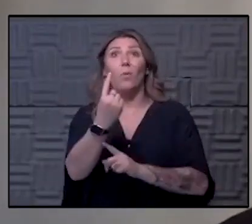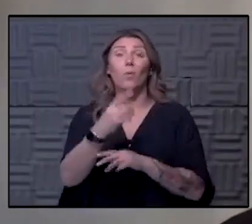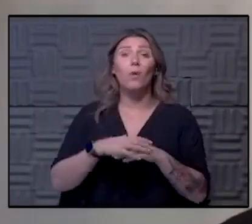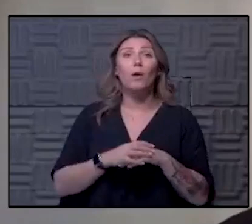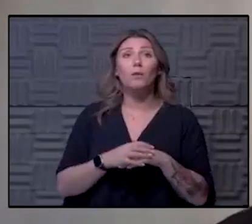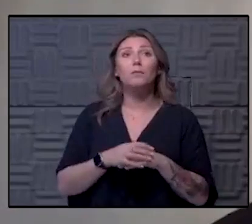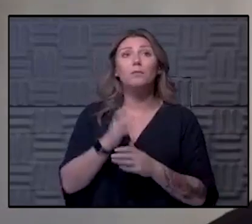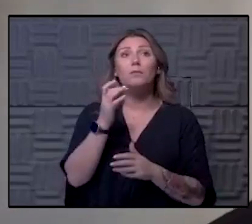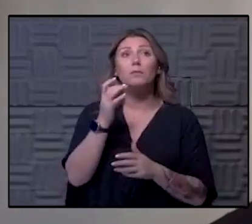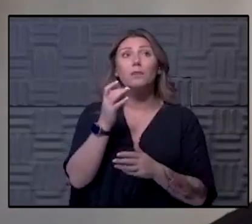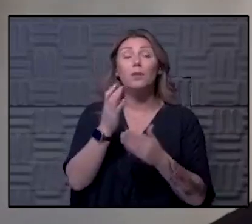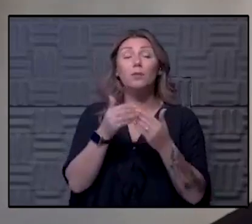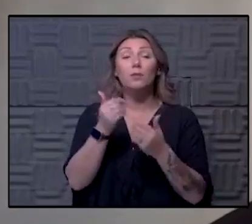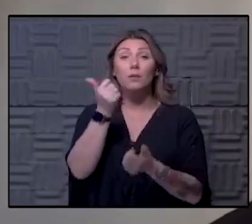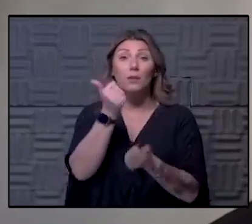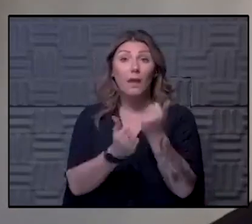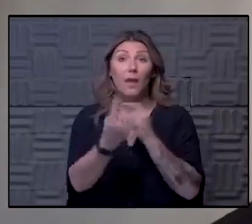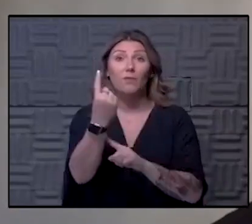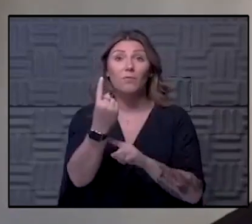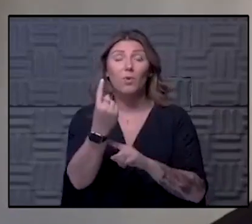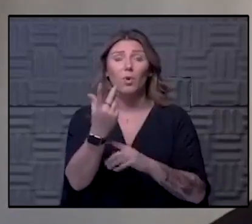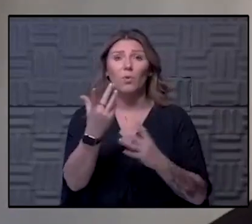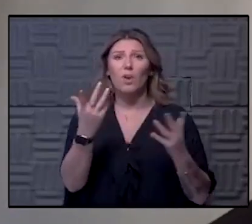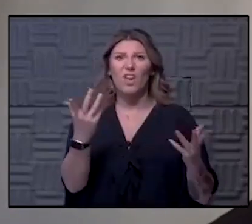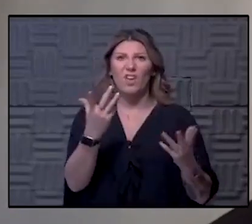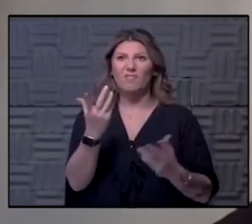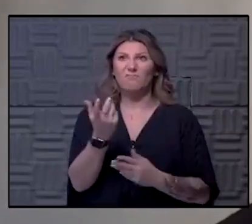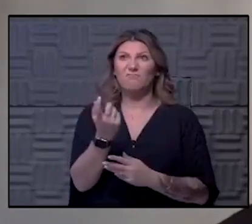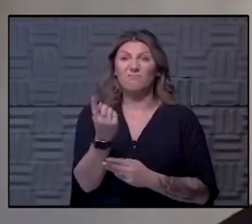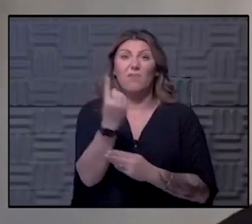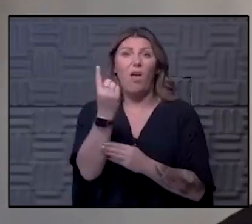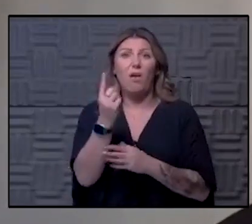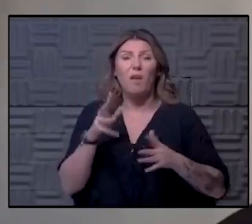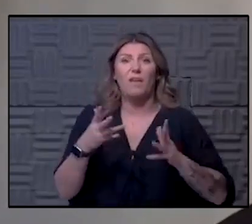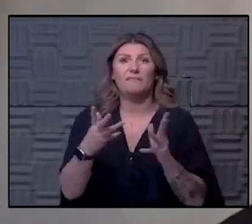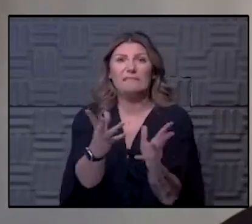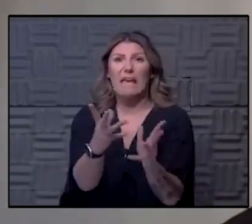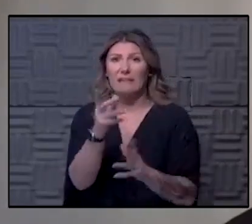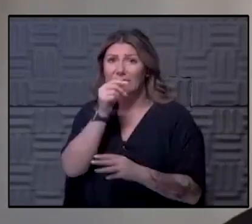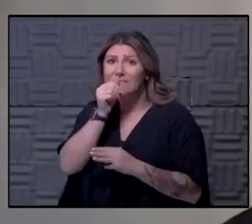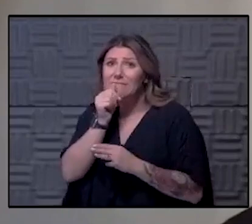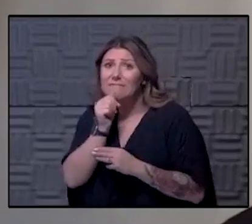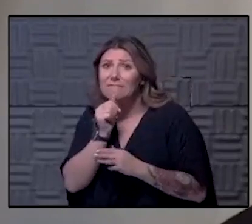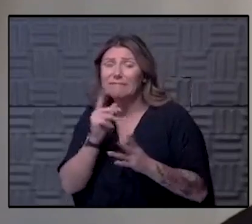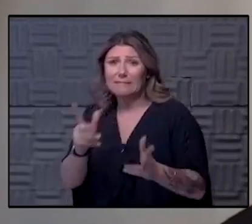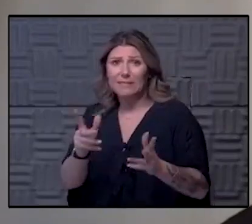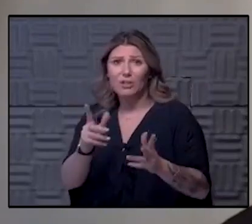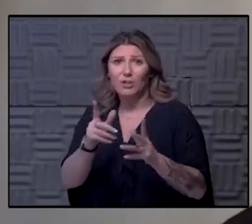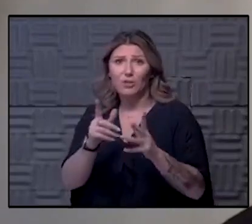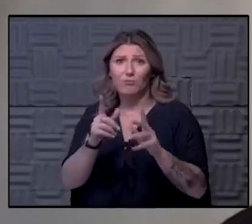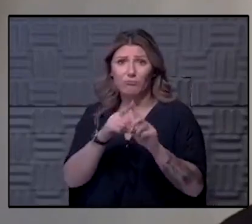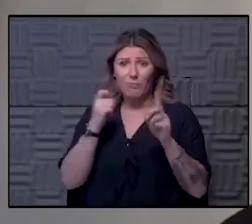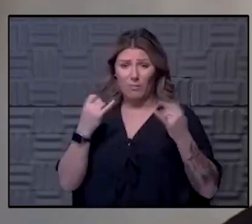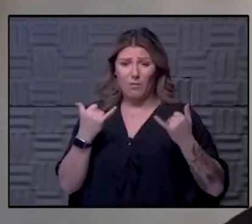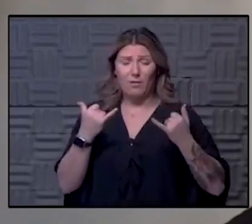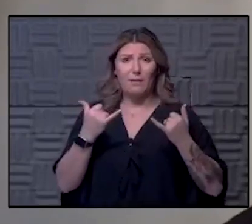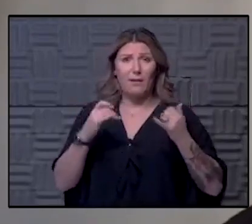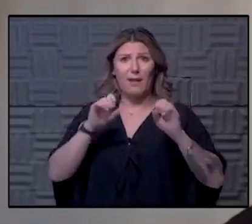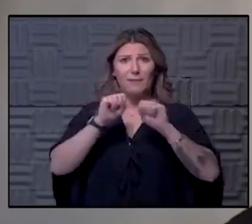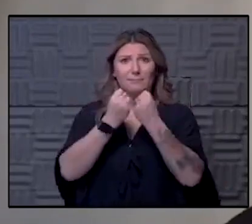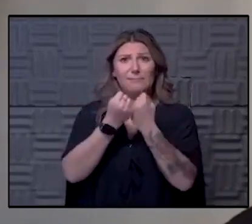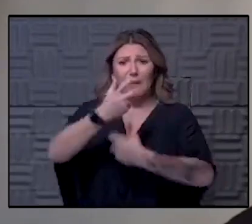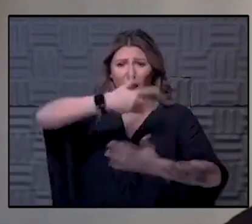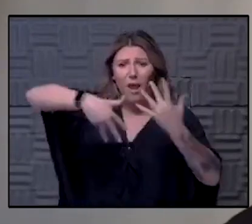almost everybody is dealing with some layer of anxiety and stress at baseline in today's society. And then you put